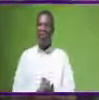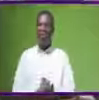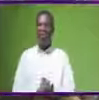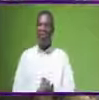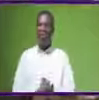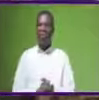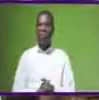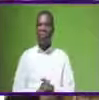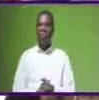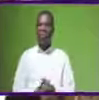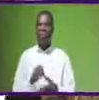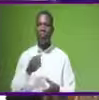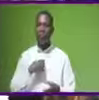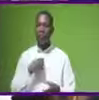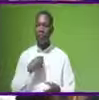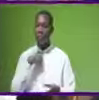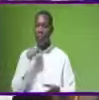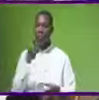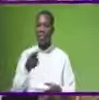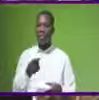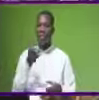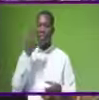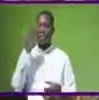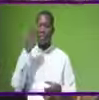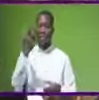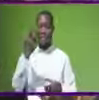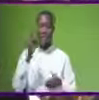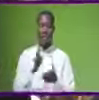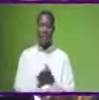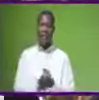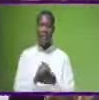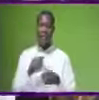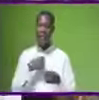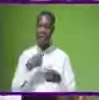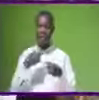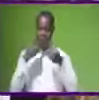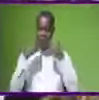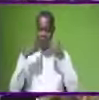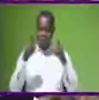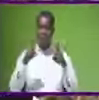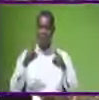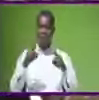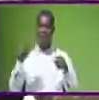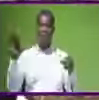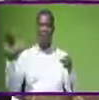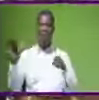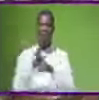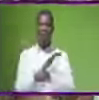Me ka take it etere. Me ka wia yapon.